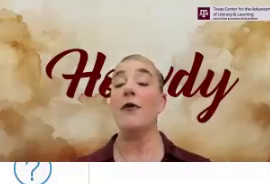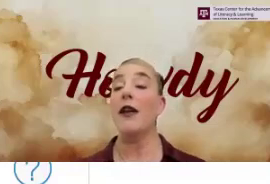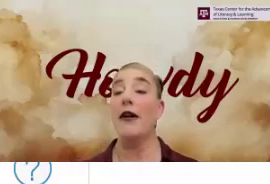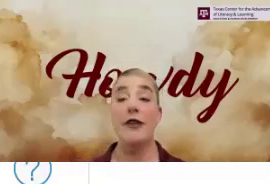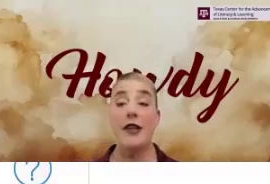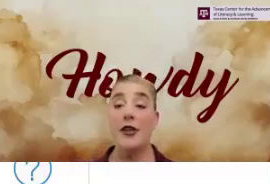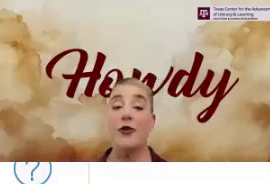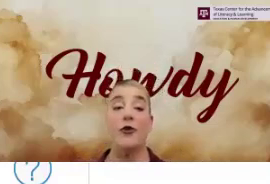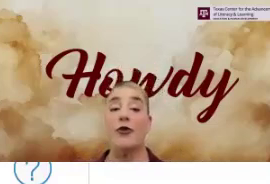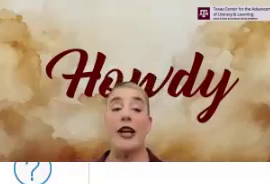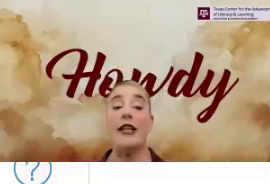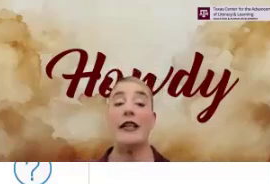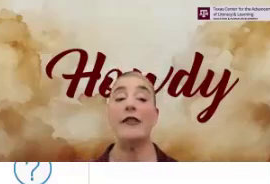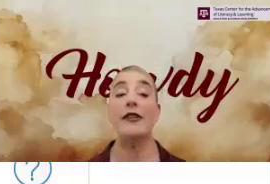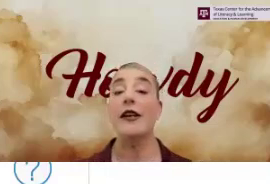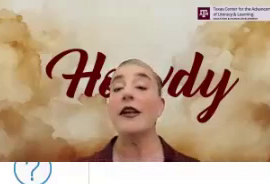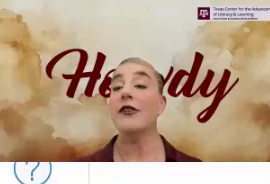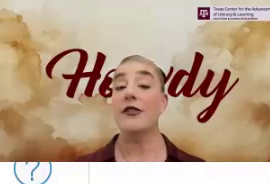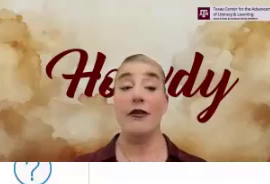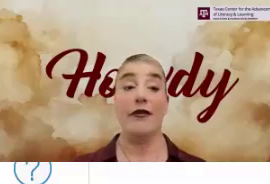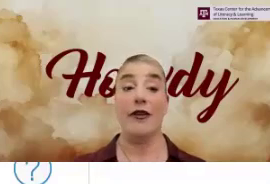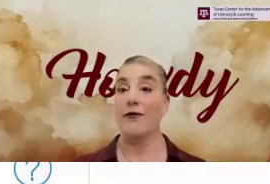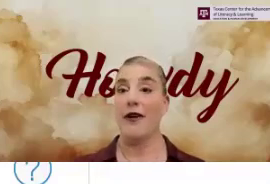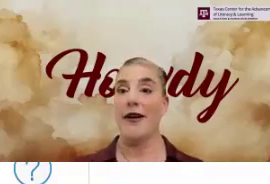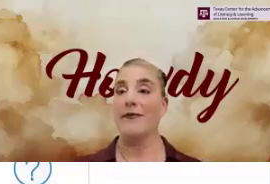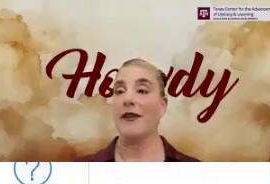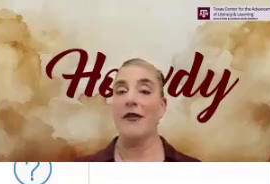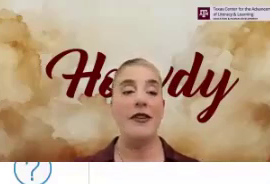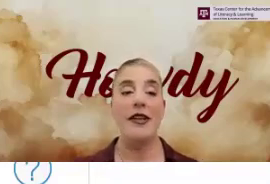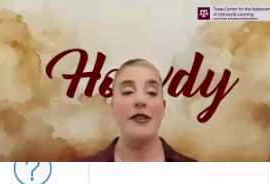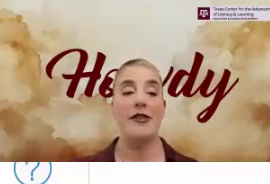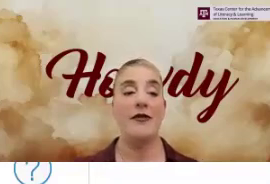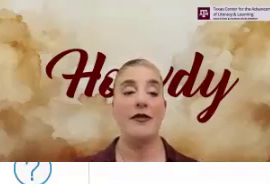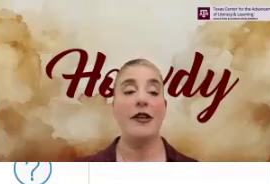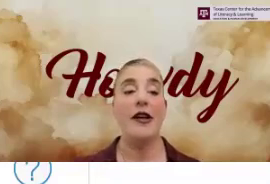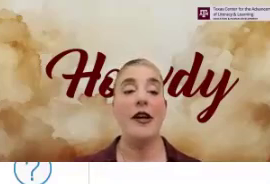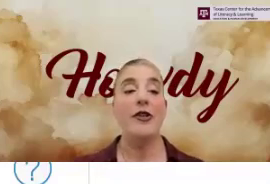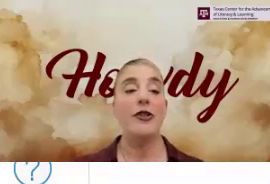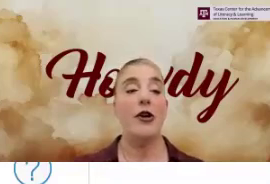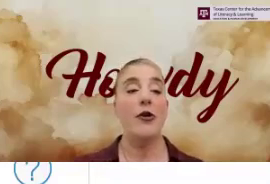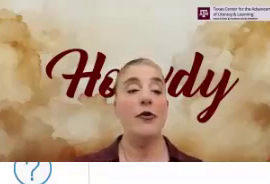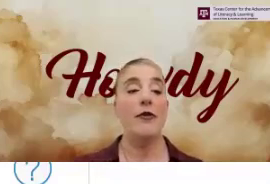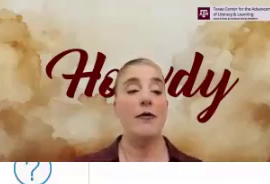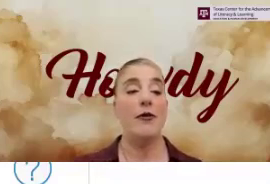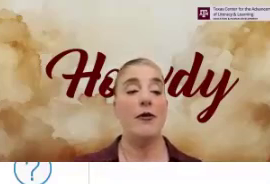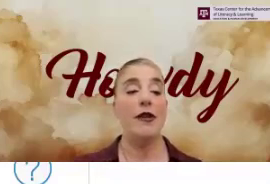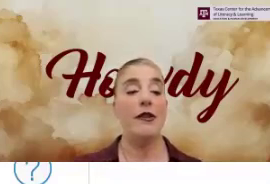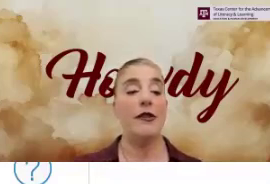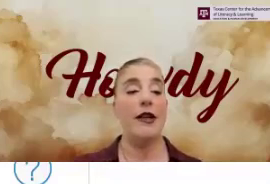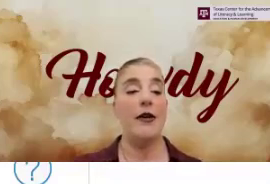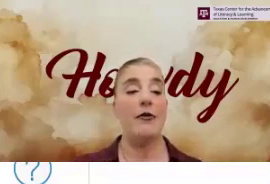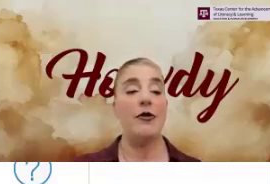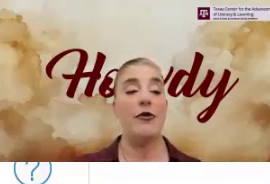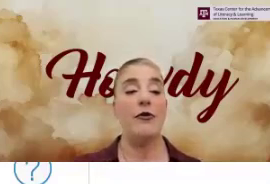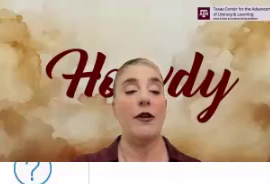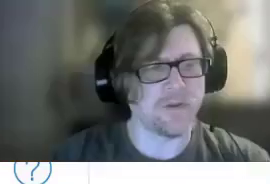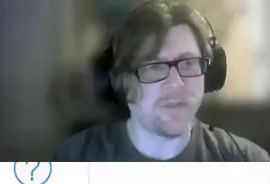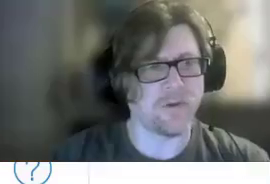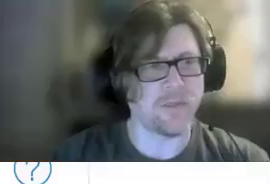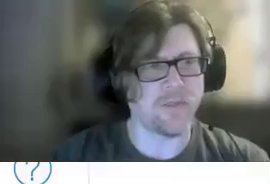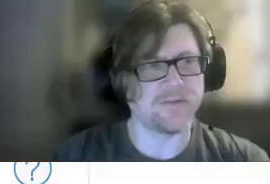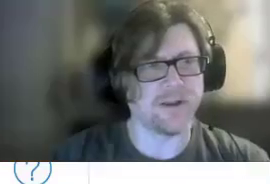think about, but everything you're creating is different, right? Everything is different. So let me move this down